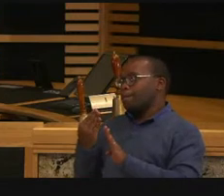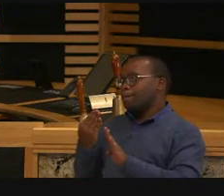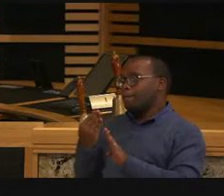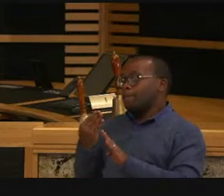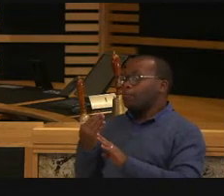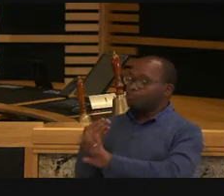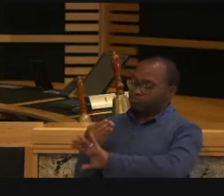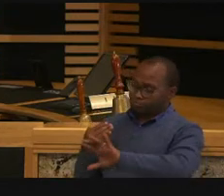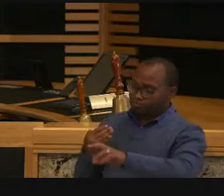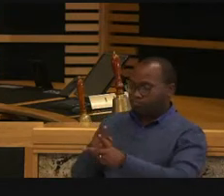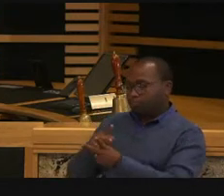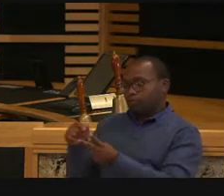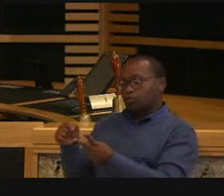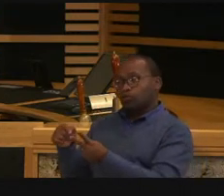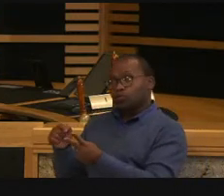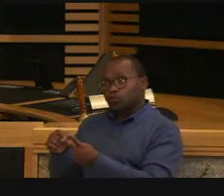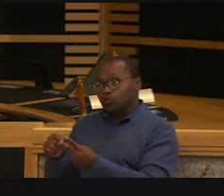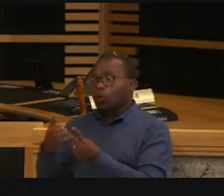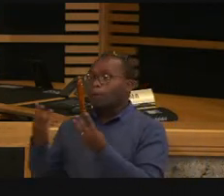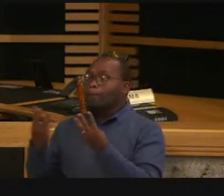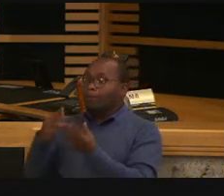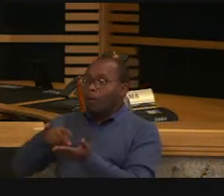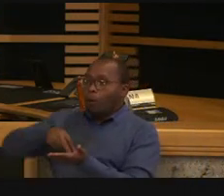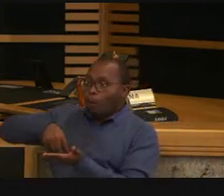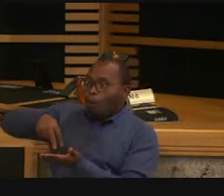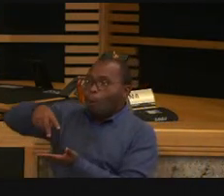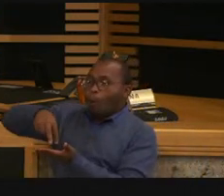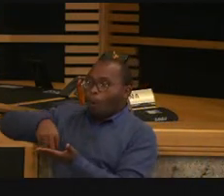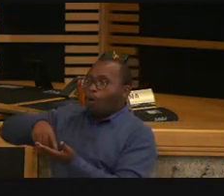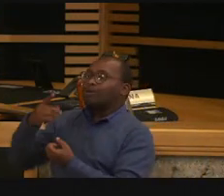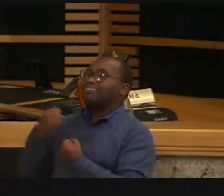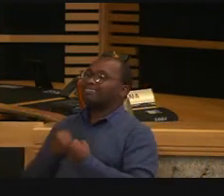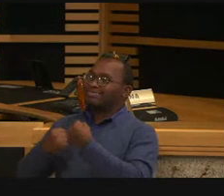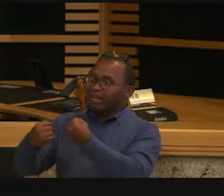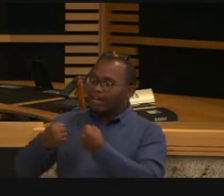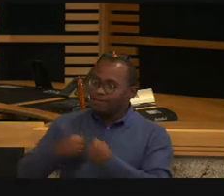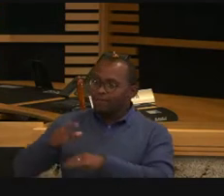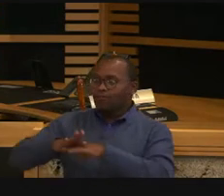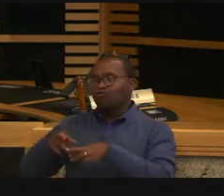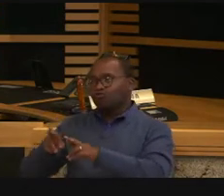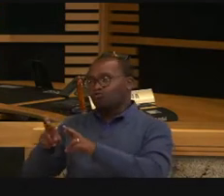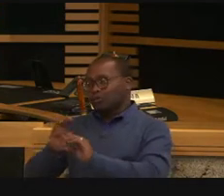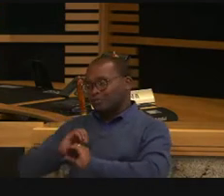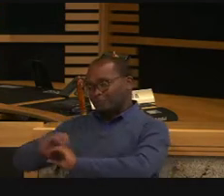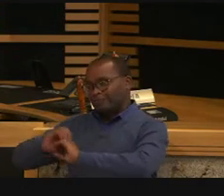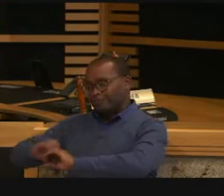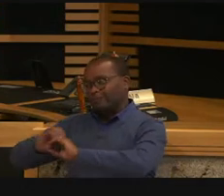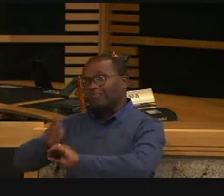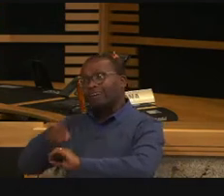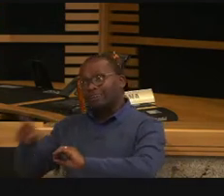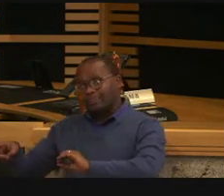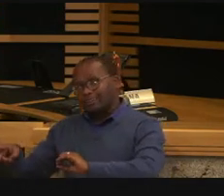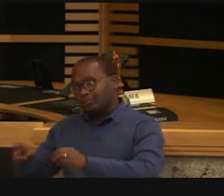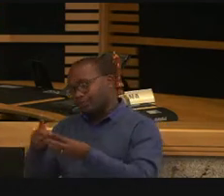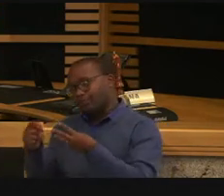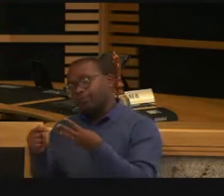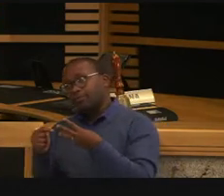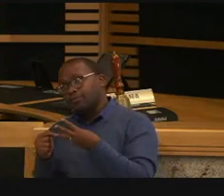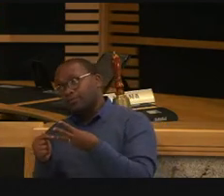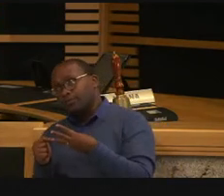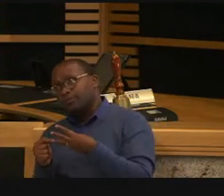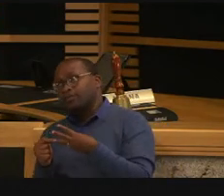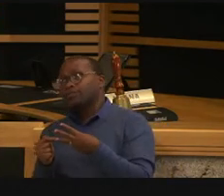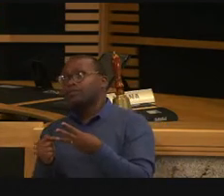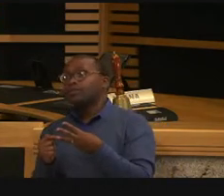educated on road safety matters by the road safety management, and then the inland teams that can talk about